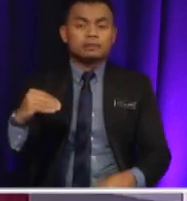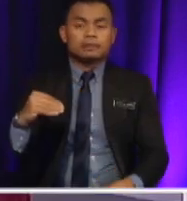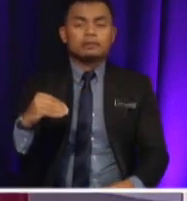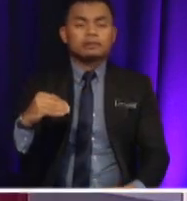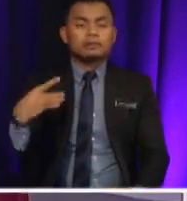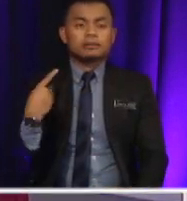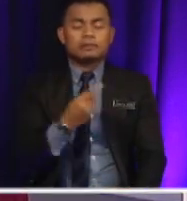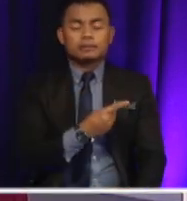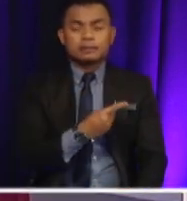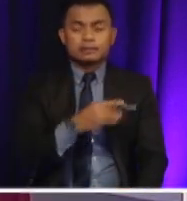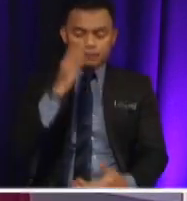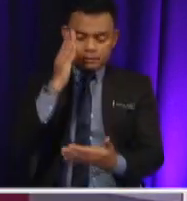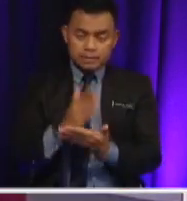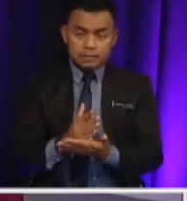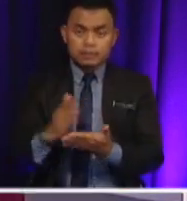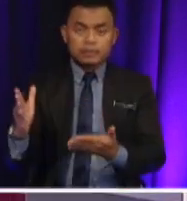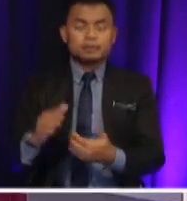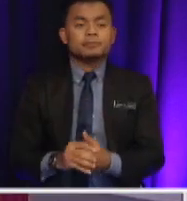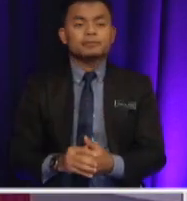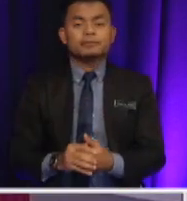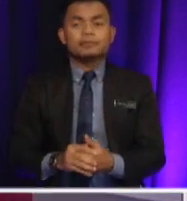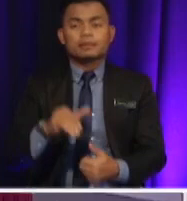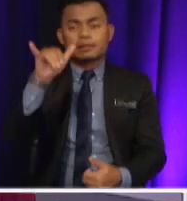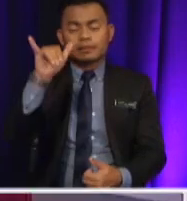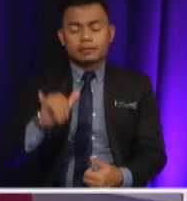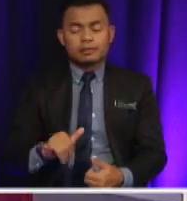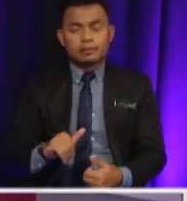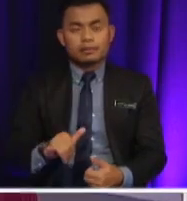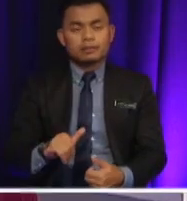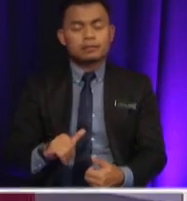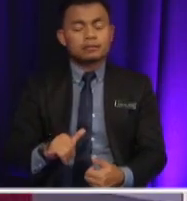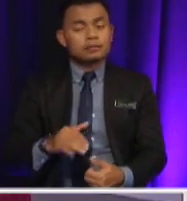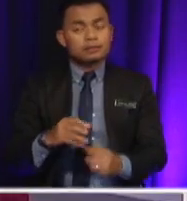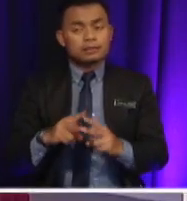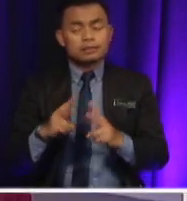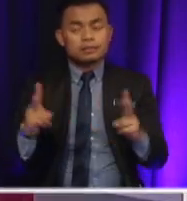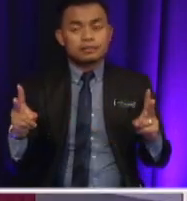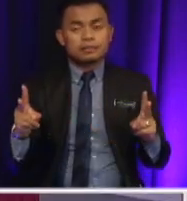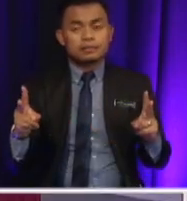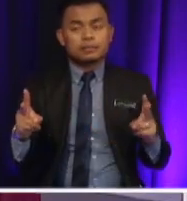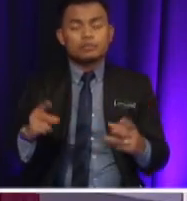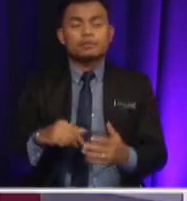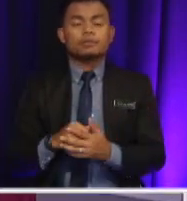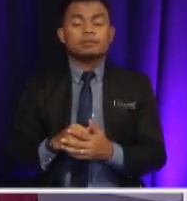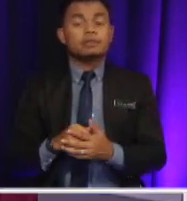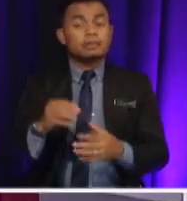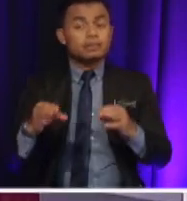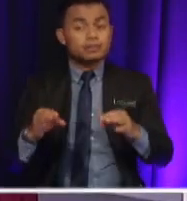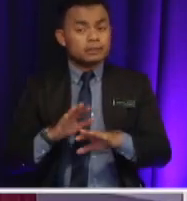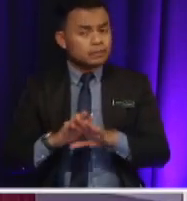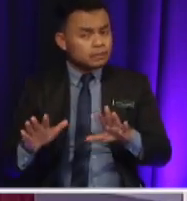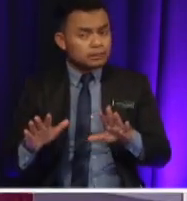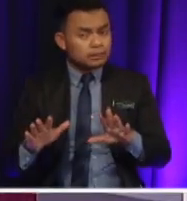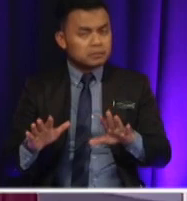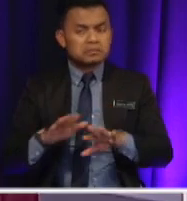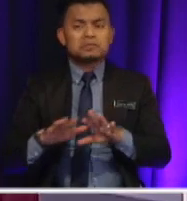discarded, things that had been very useful to us in our daily lives. If we don't have it, we can't function,